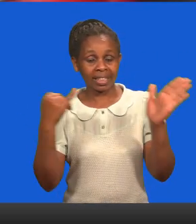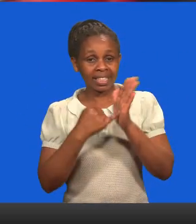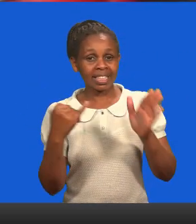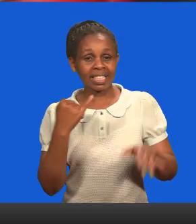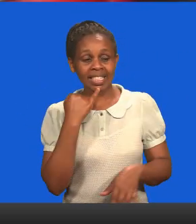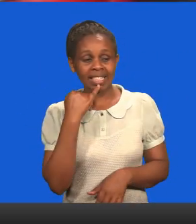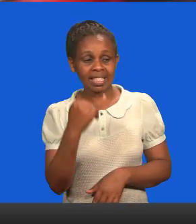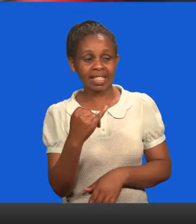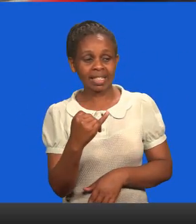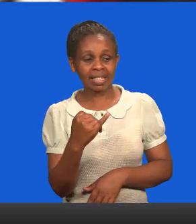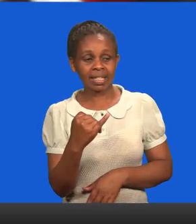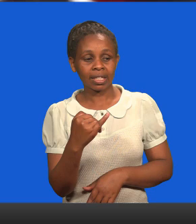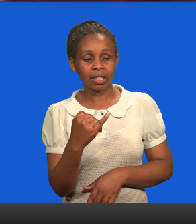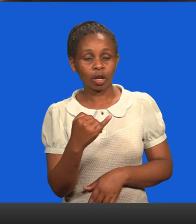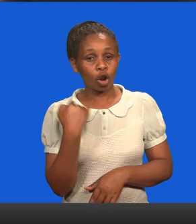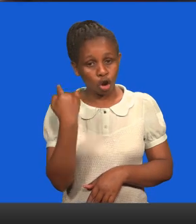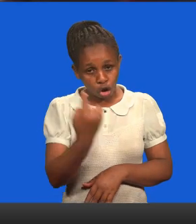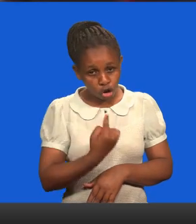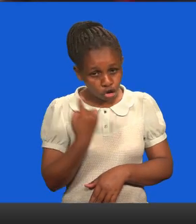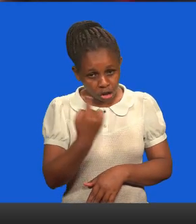last night.